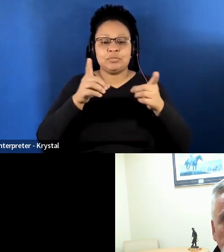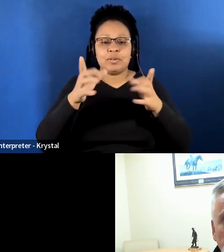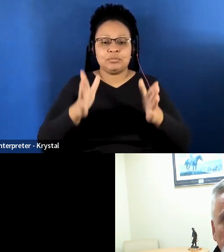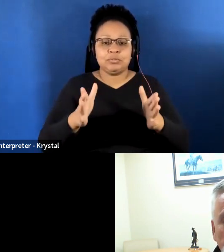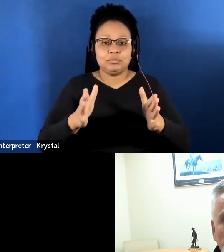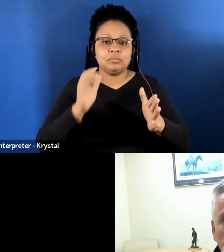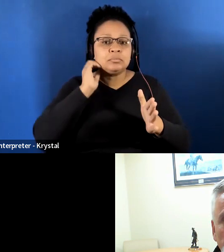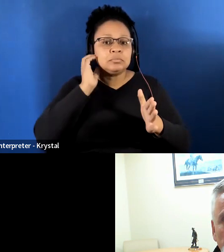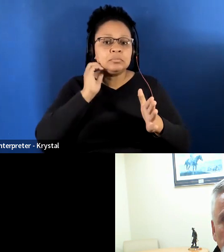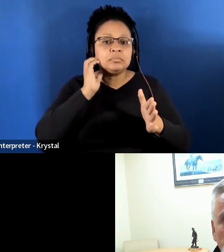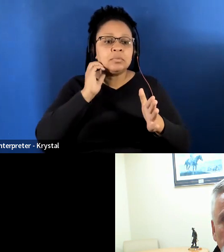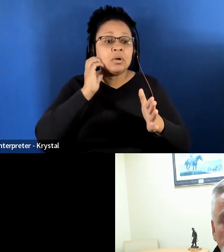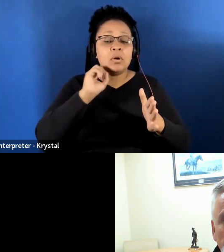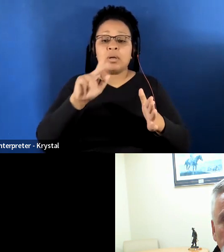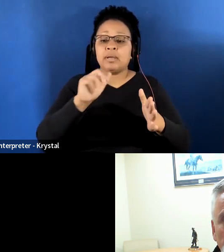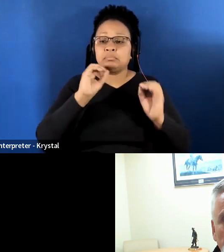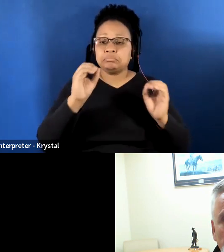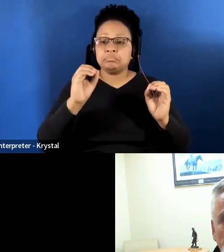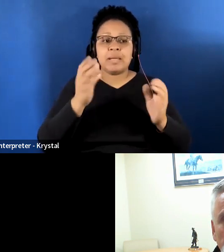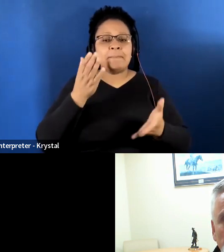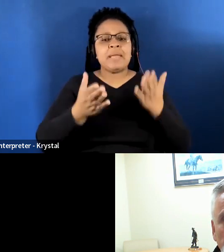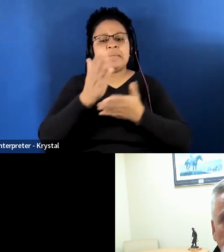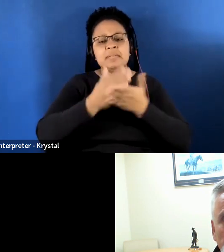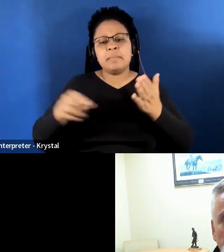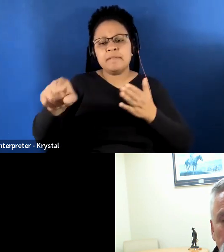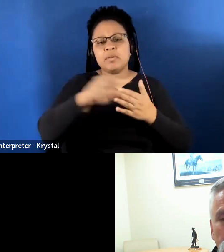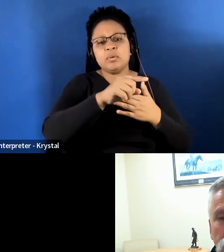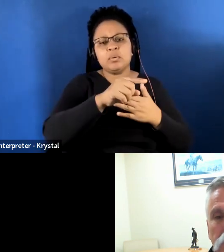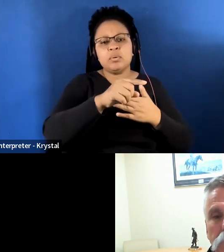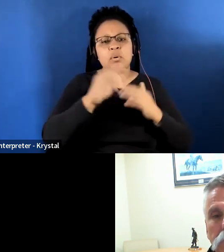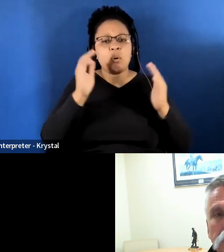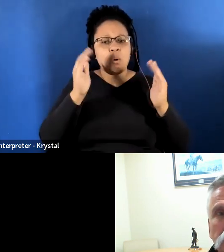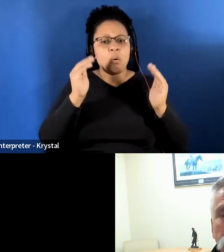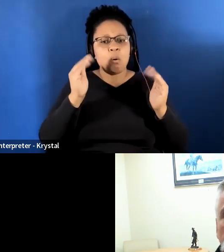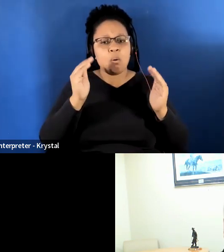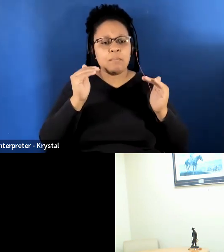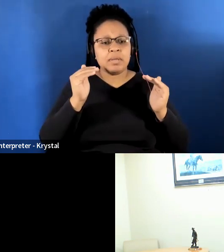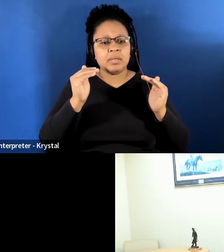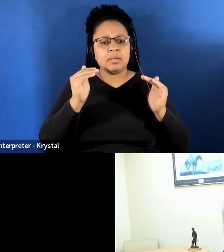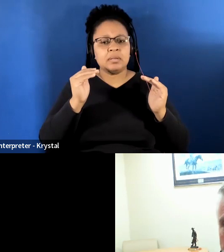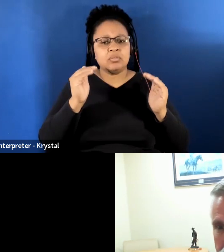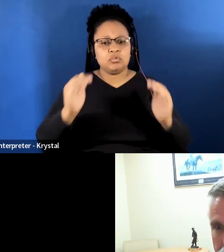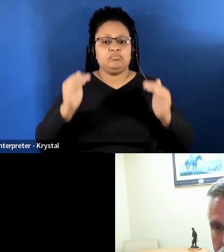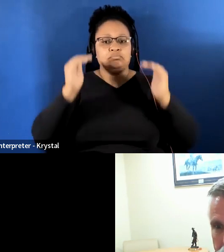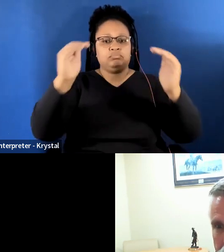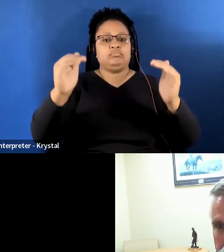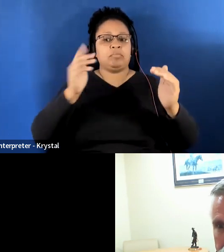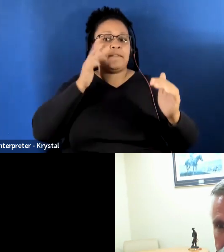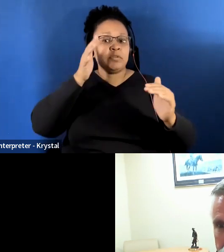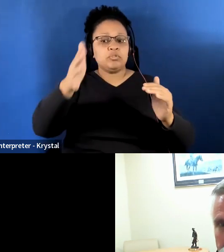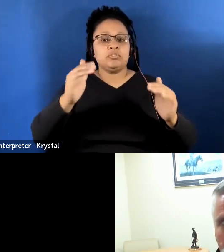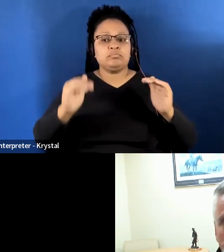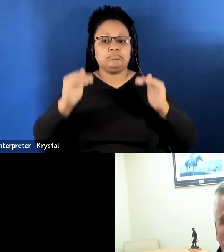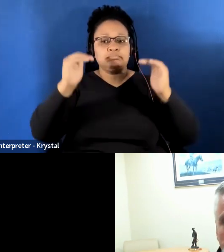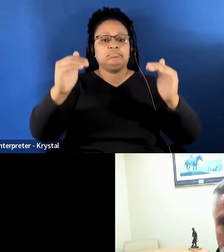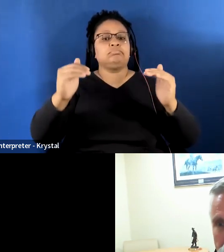Not seeing any. And then there might be folks on the call who are hoping to be in a leadership position in the future,